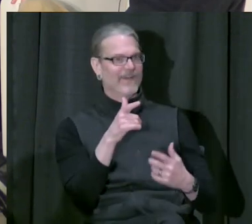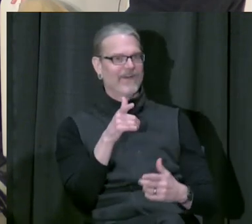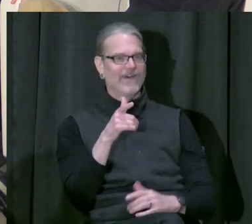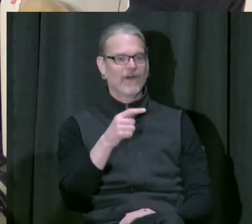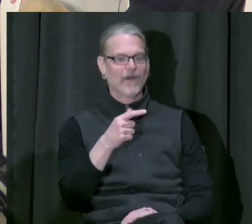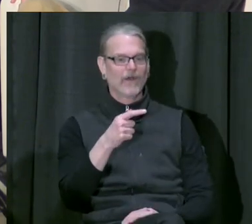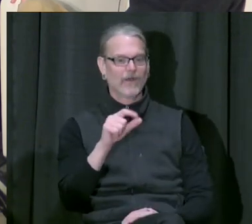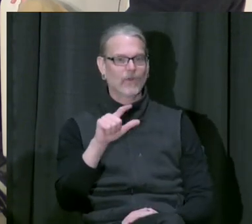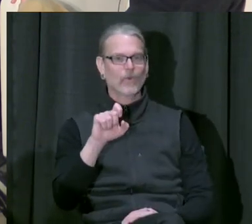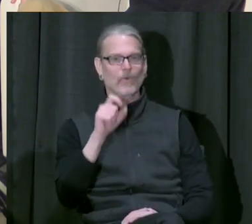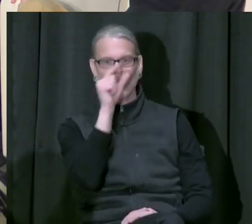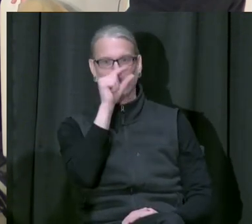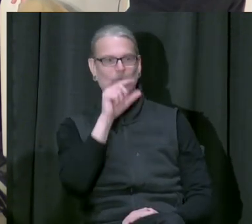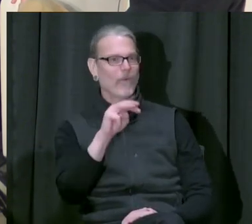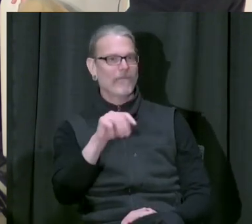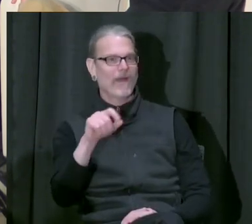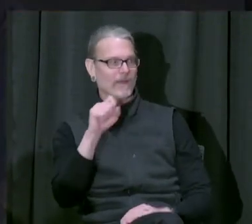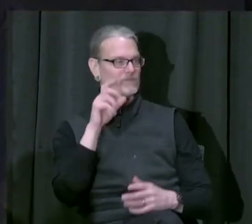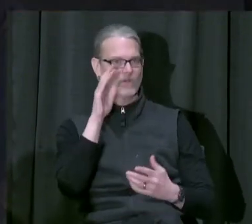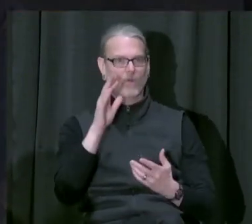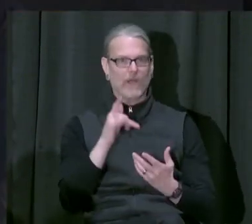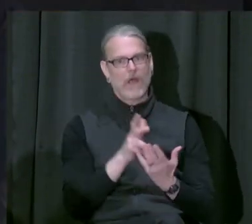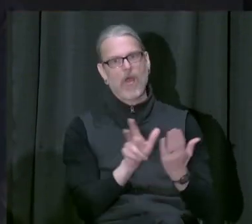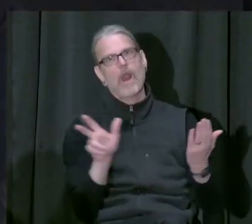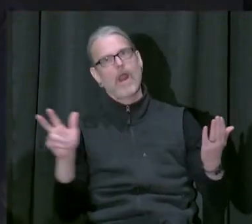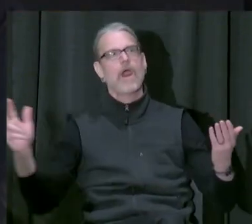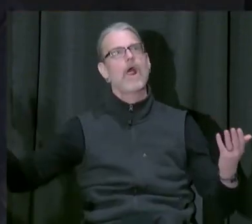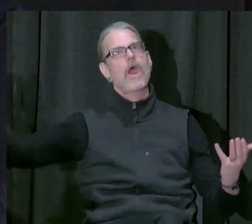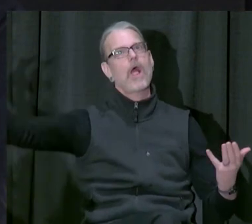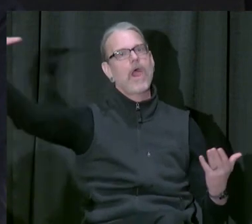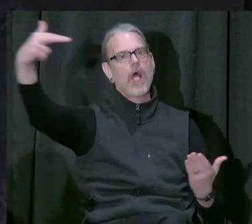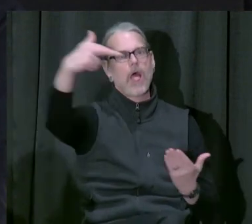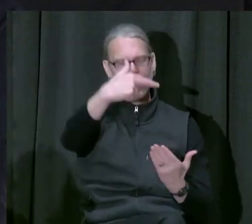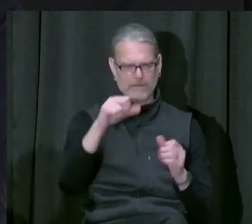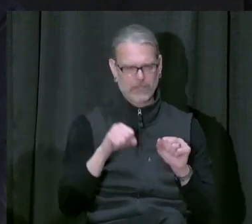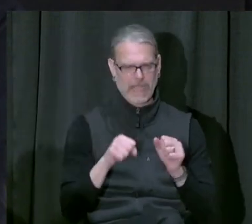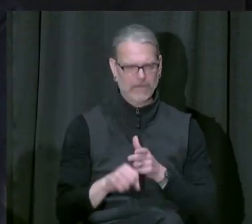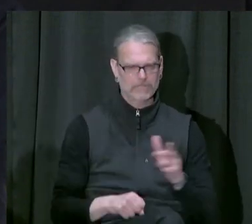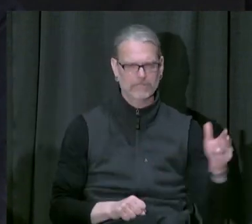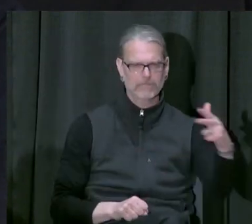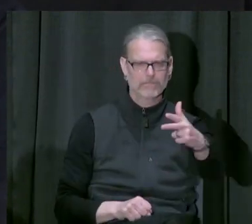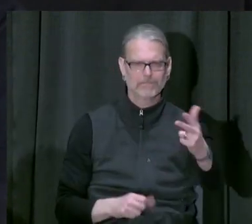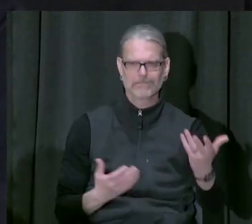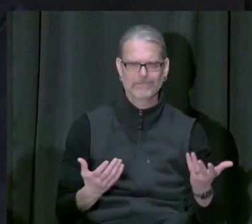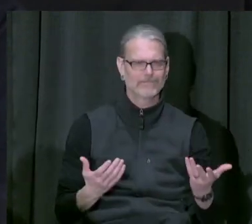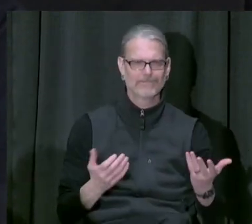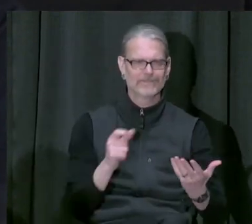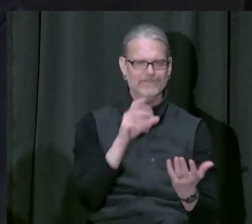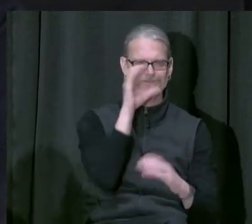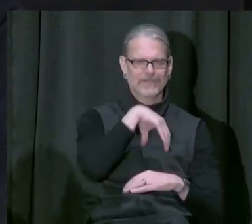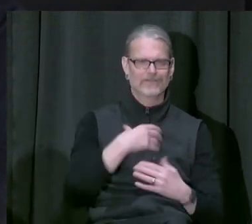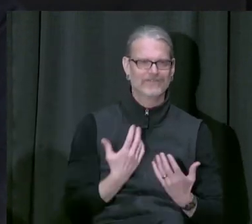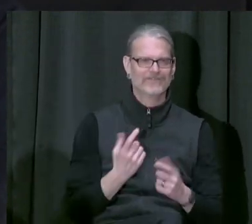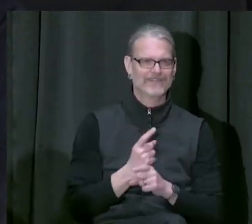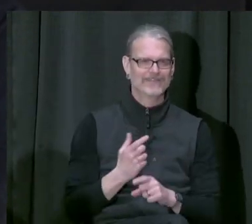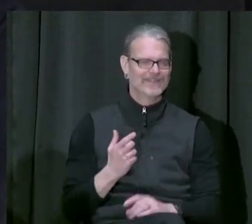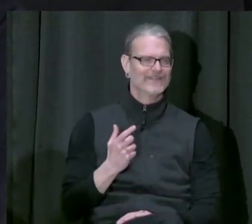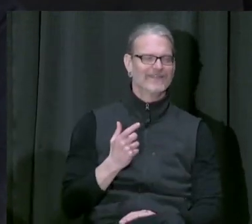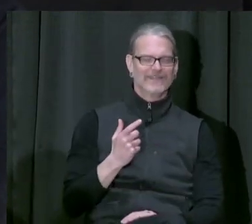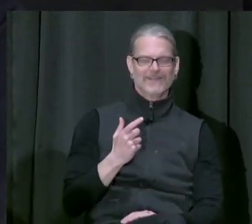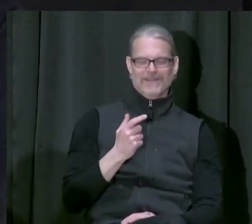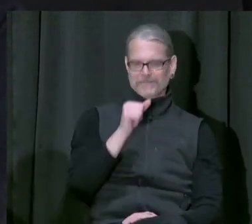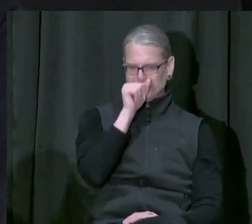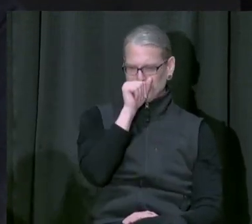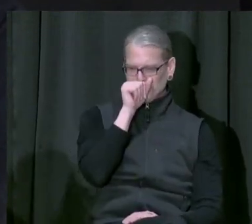turns. I think it's more like my robotic vacuum at home. I always wonder, why? It seems so random, but it covers